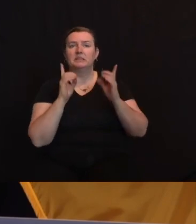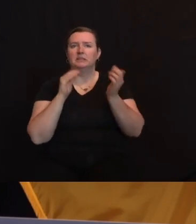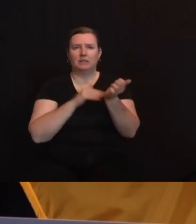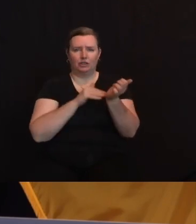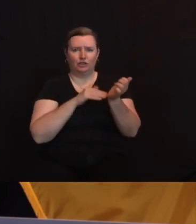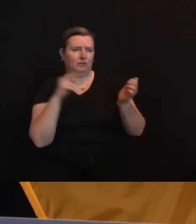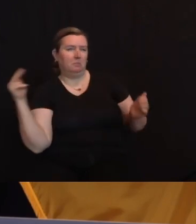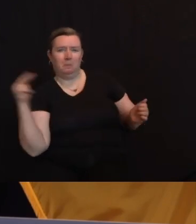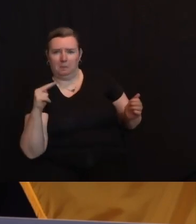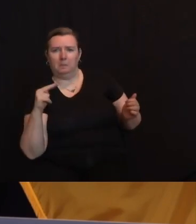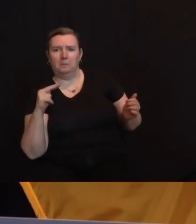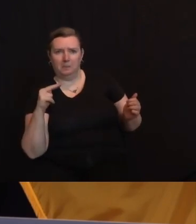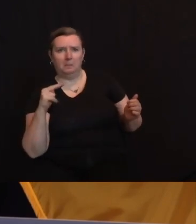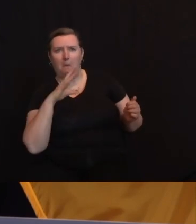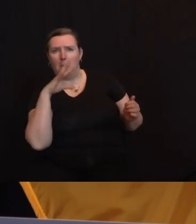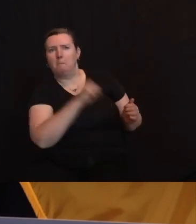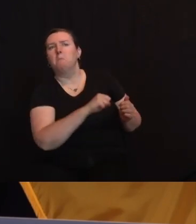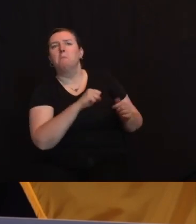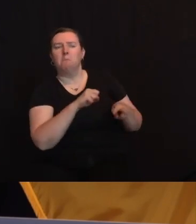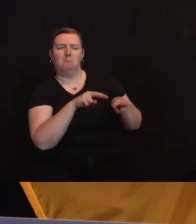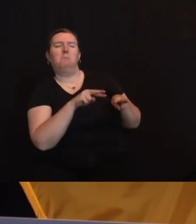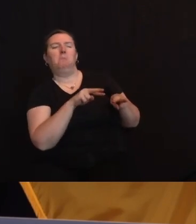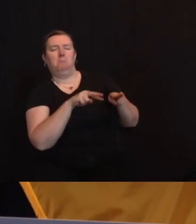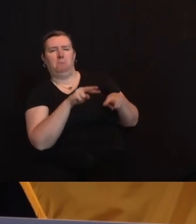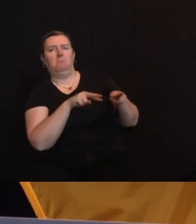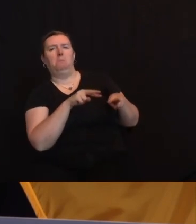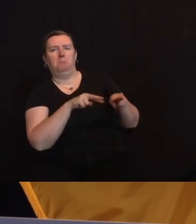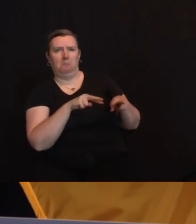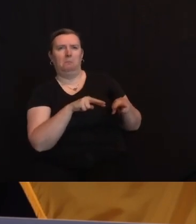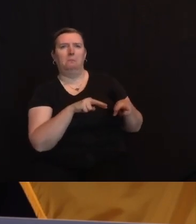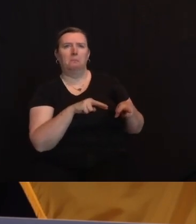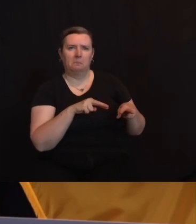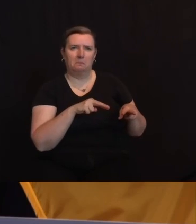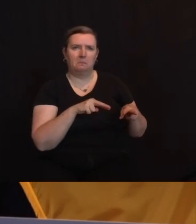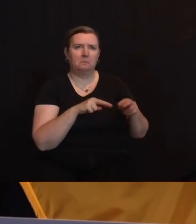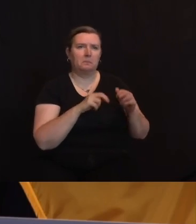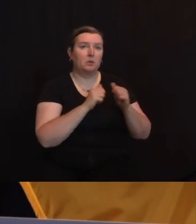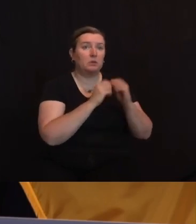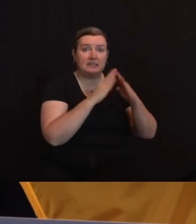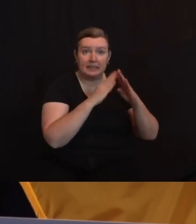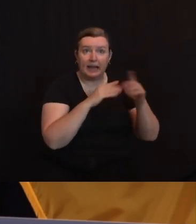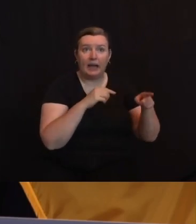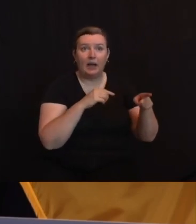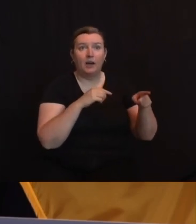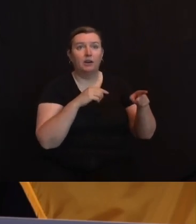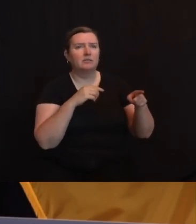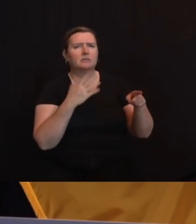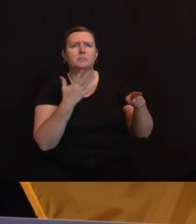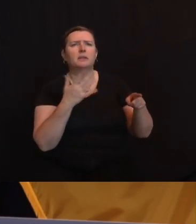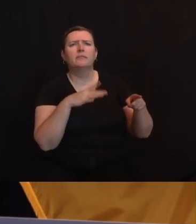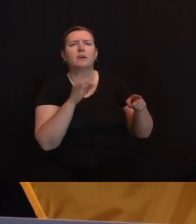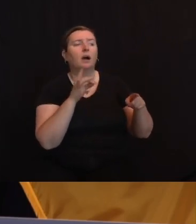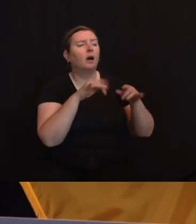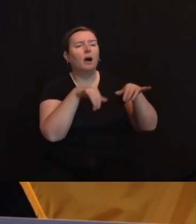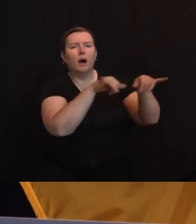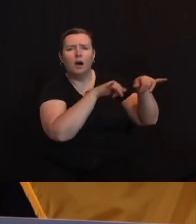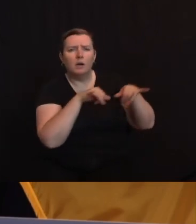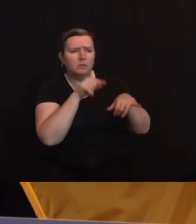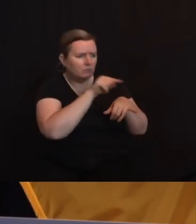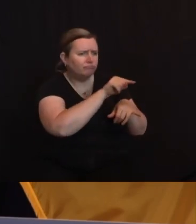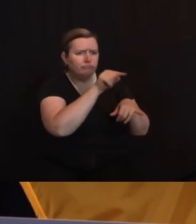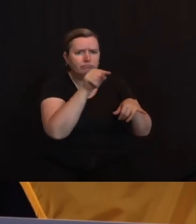sort of association with a particular locality or a common thread, and that's what brings to the attention, what ultimately happens